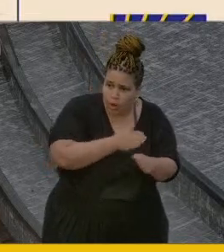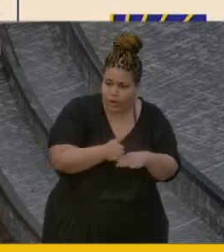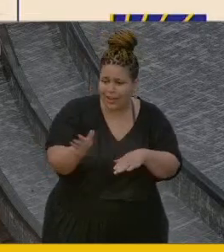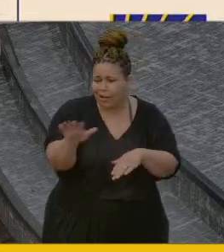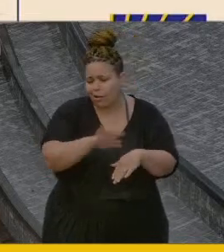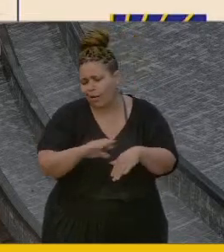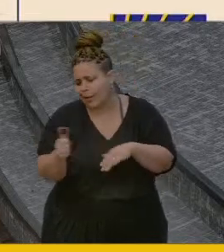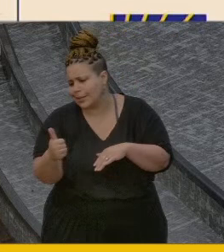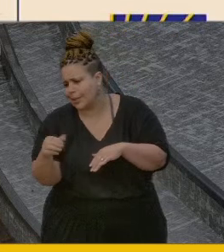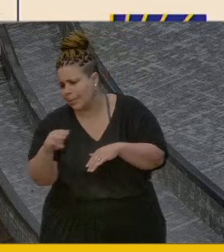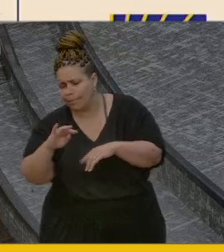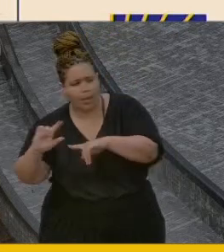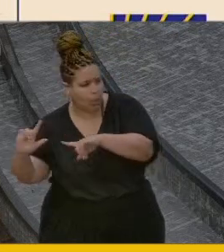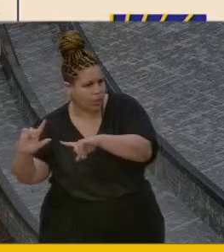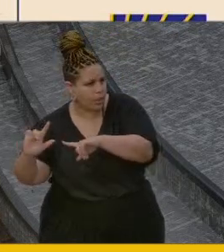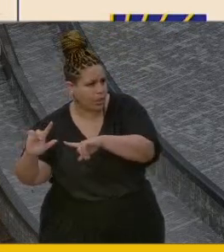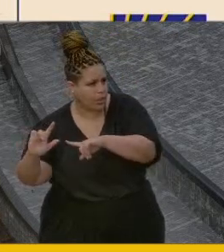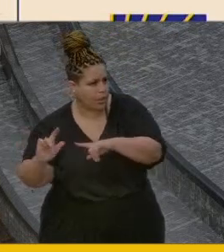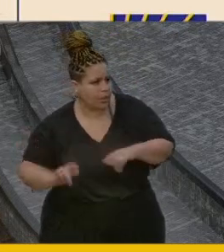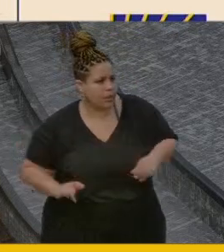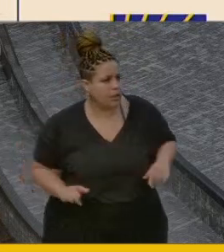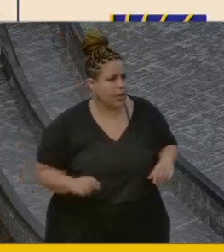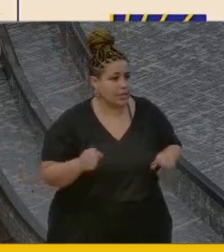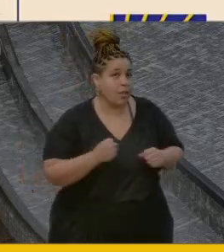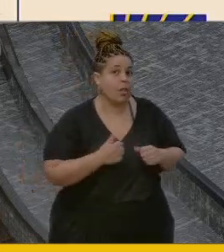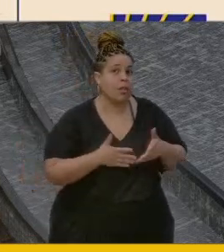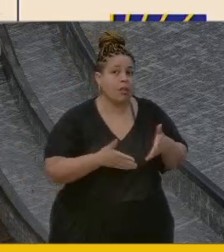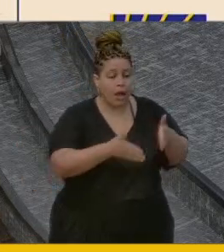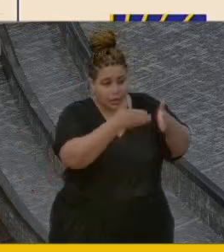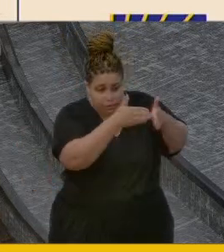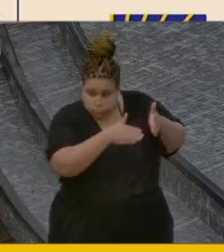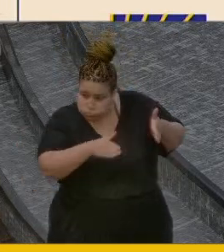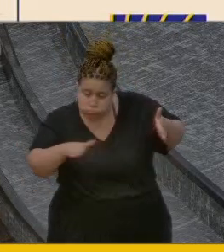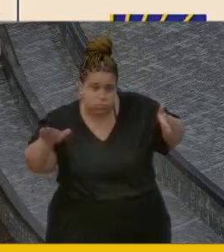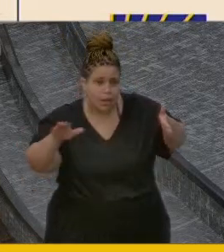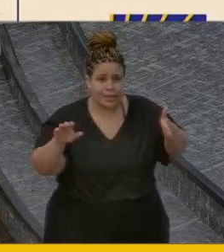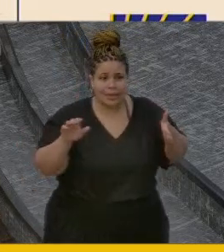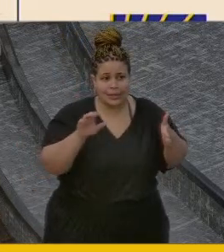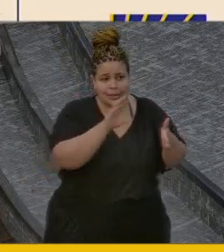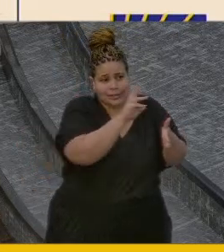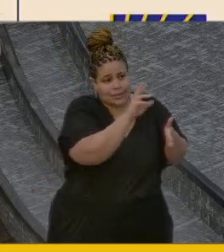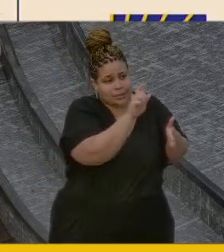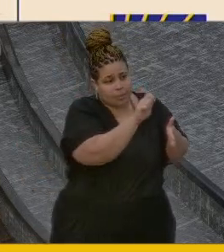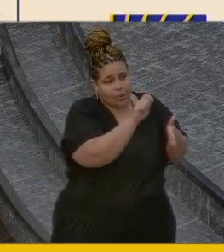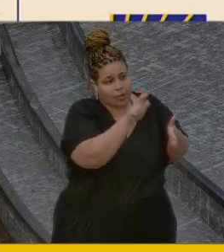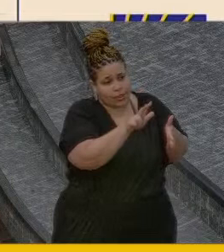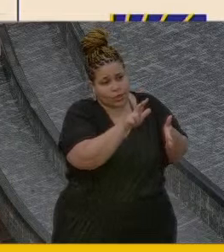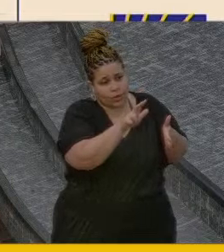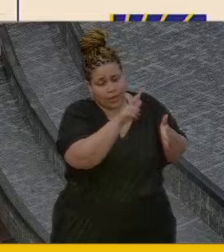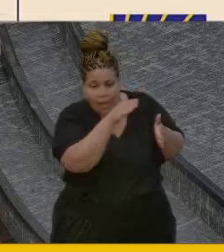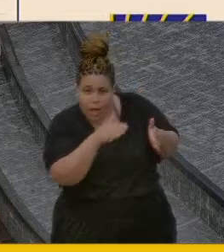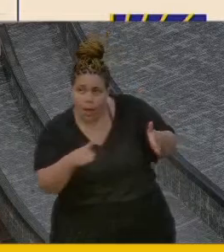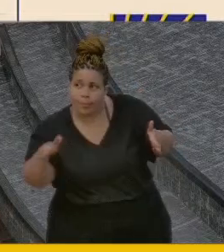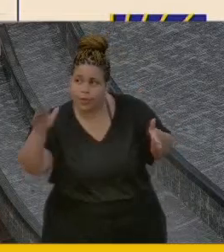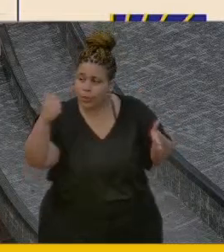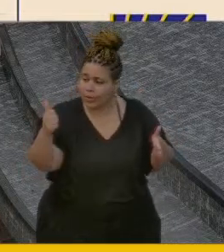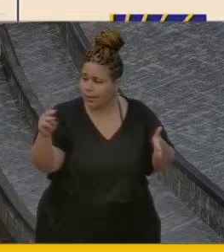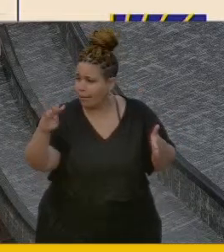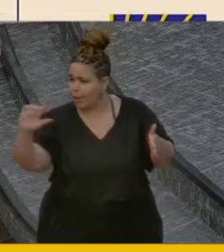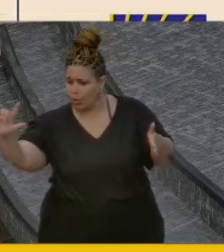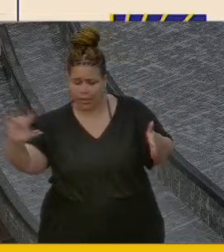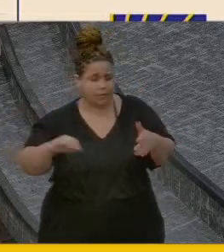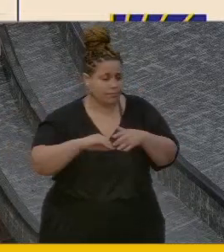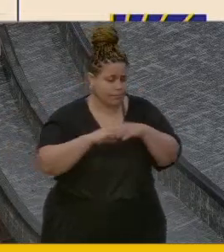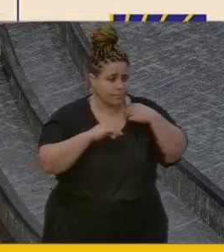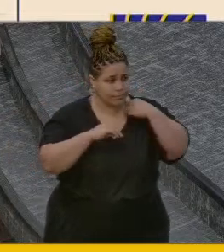million. So that's quite a swing from 6.3 up to $10 million. This was the first year that we only had 1 month